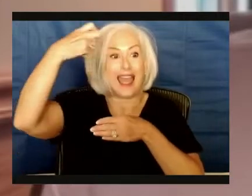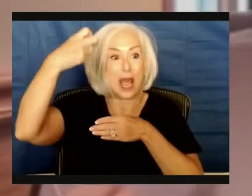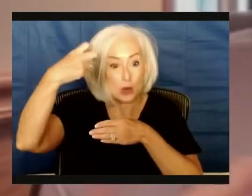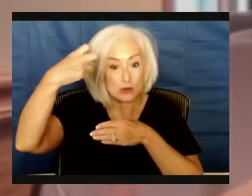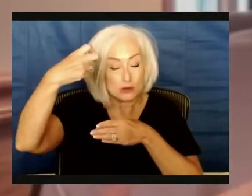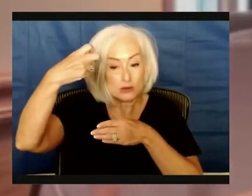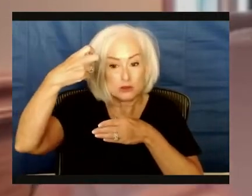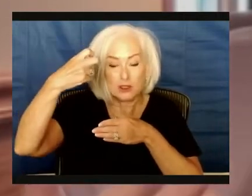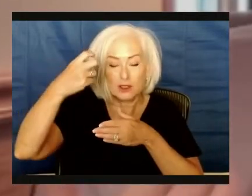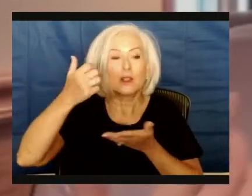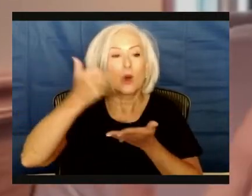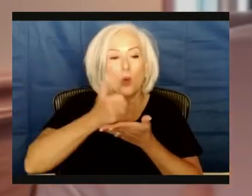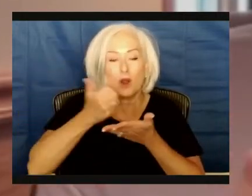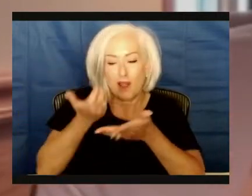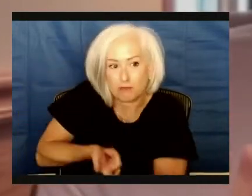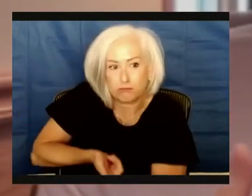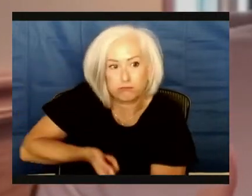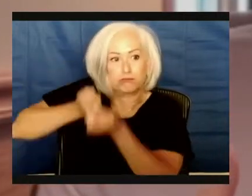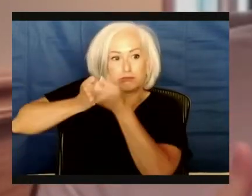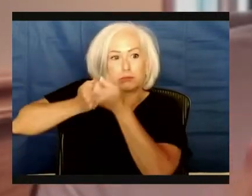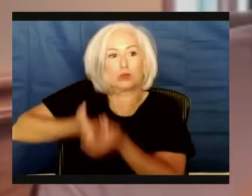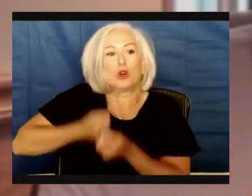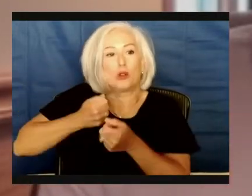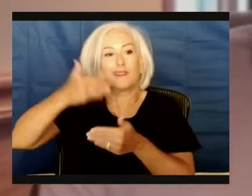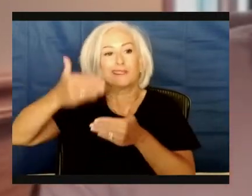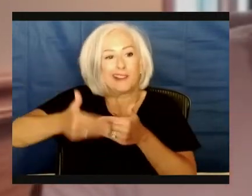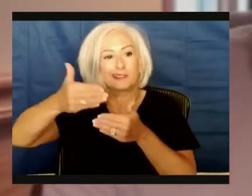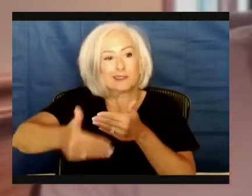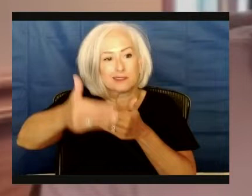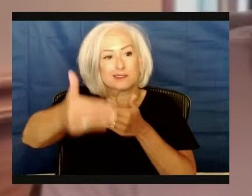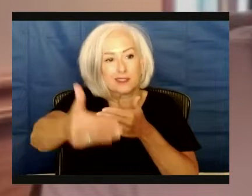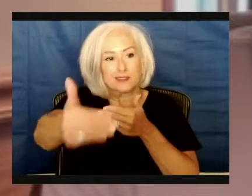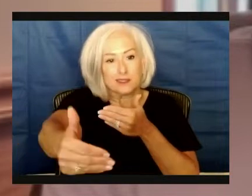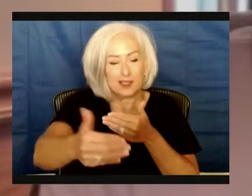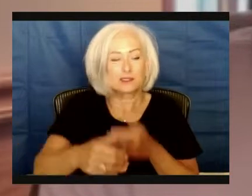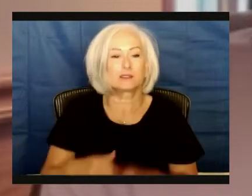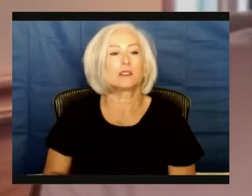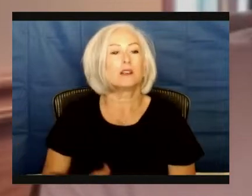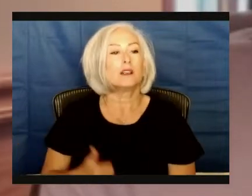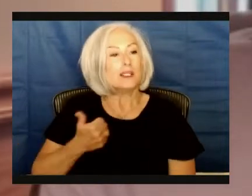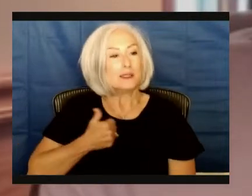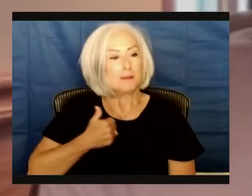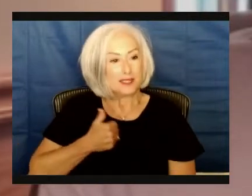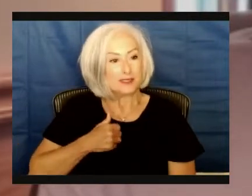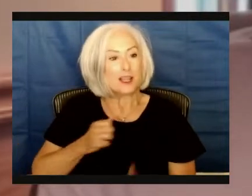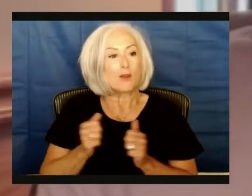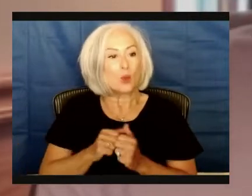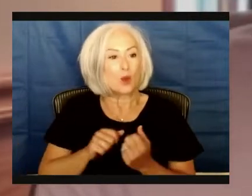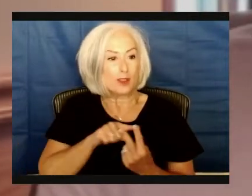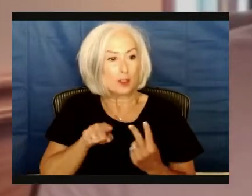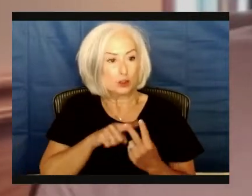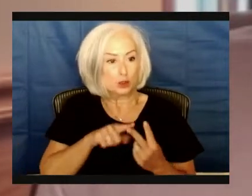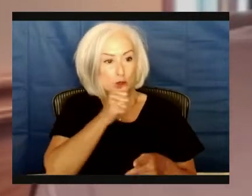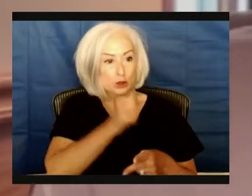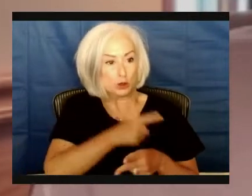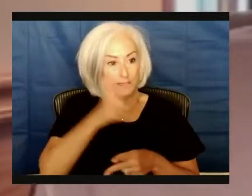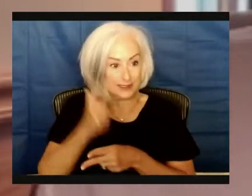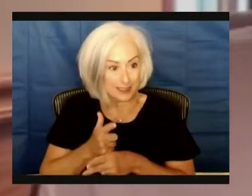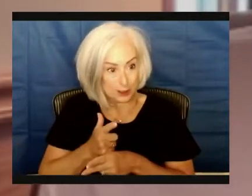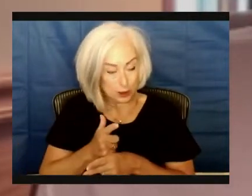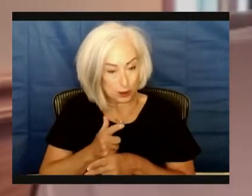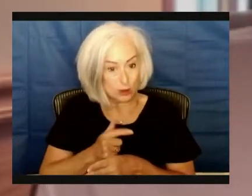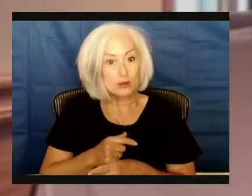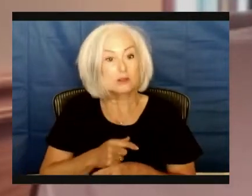out. I was traveling with my two sisters. So there's another sister, Sheely, and our mom was actually in a